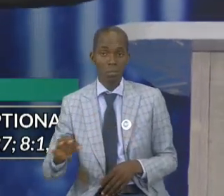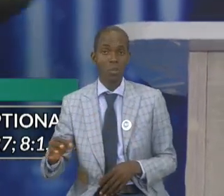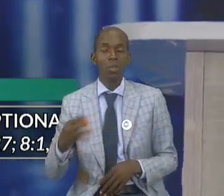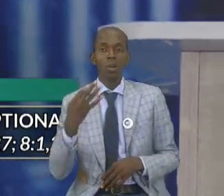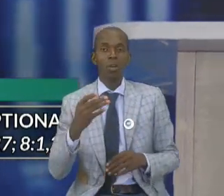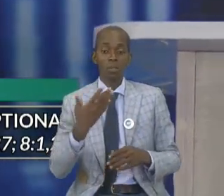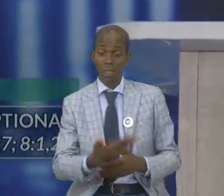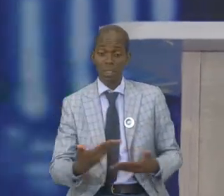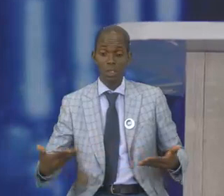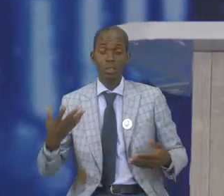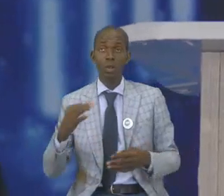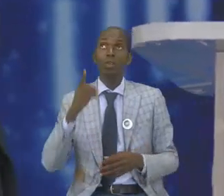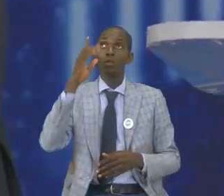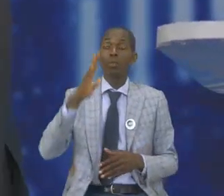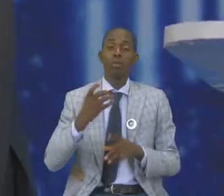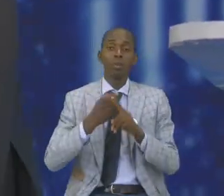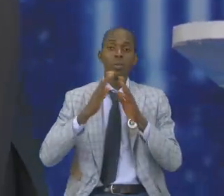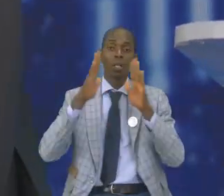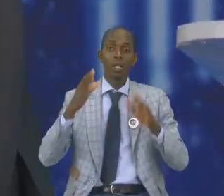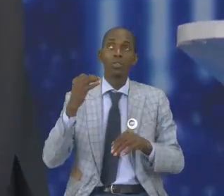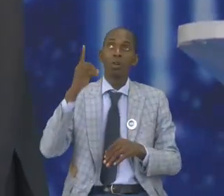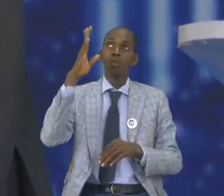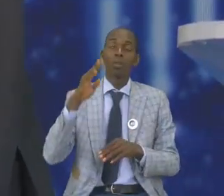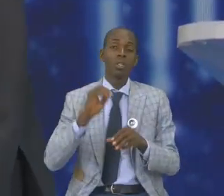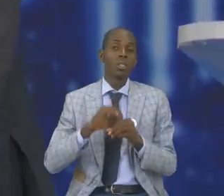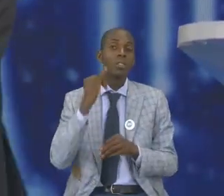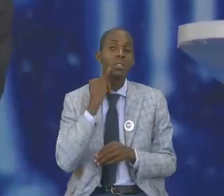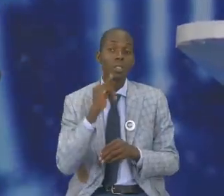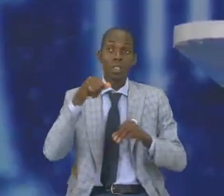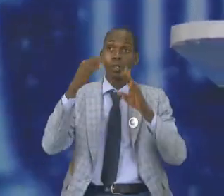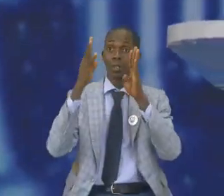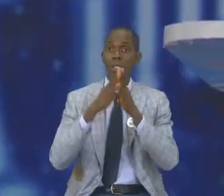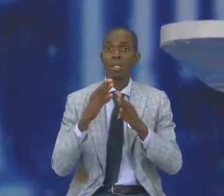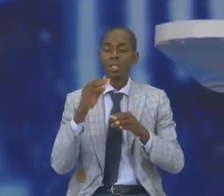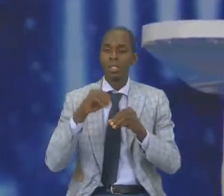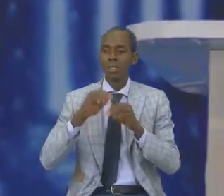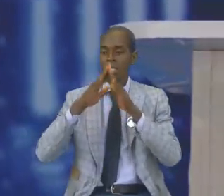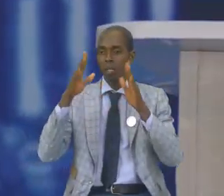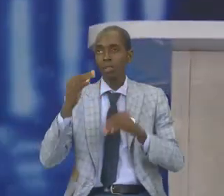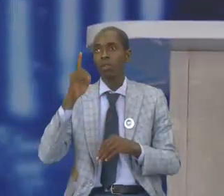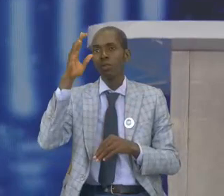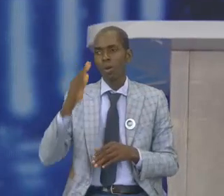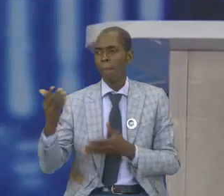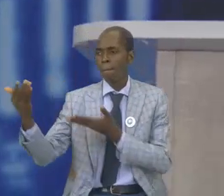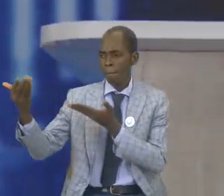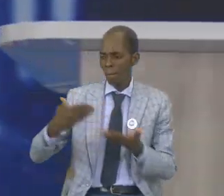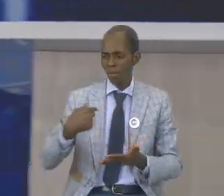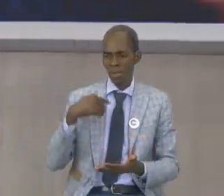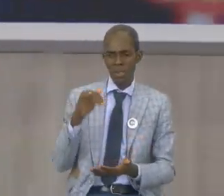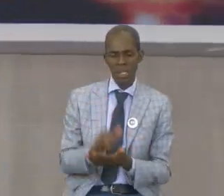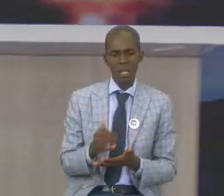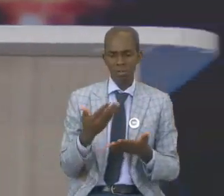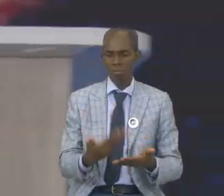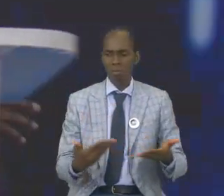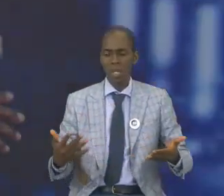God in Jerusalem that they stored in their temple, in their shrine, go bring me that, and he was drinking out of